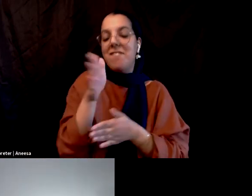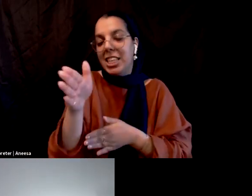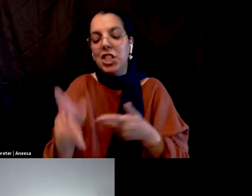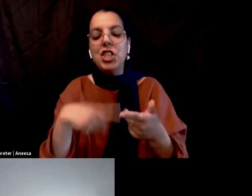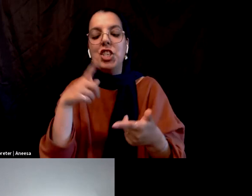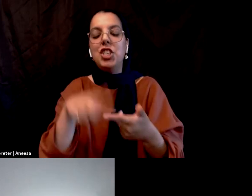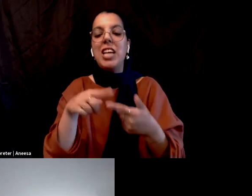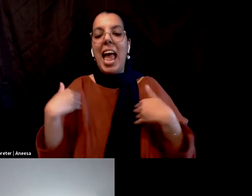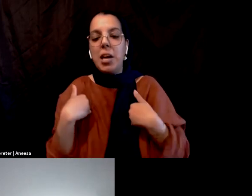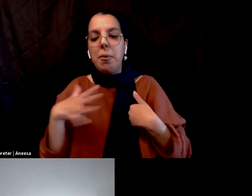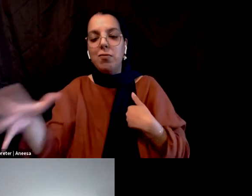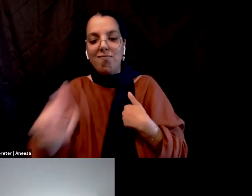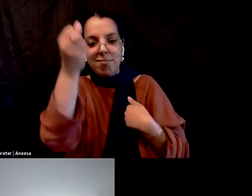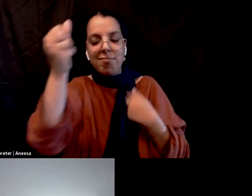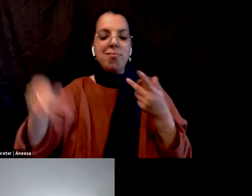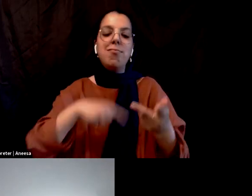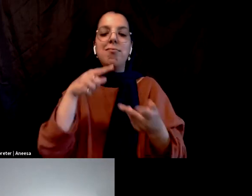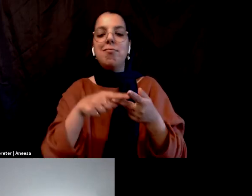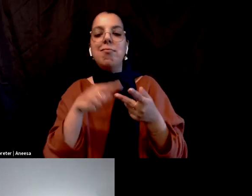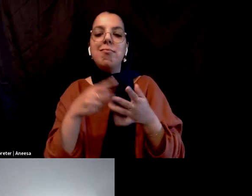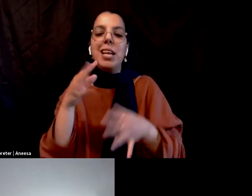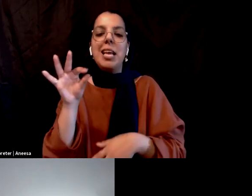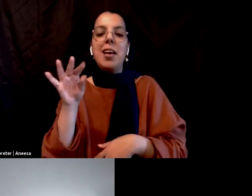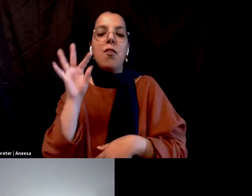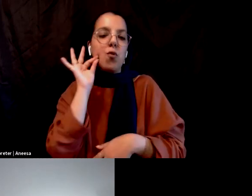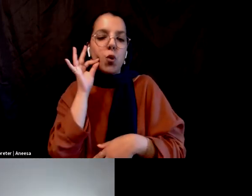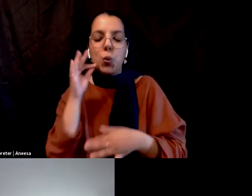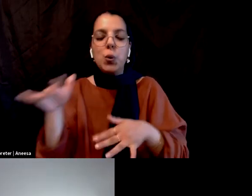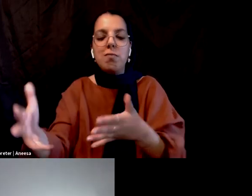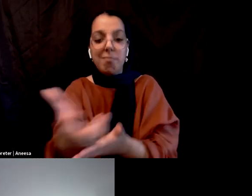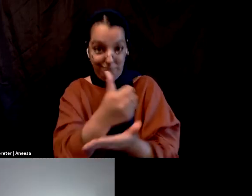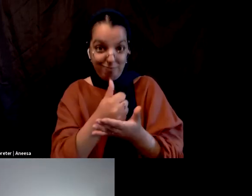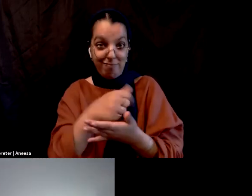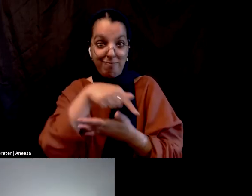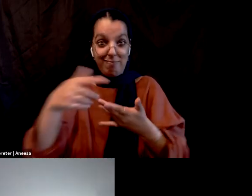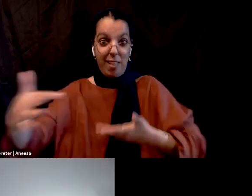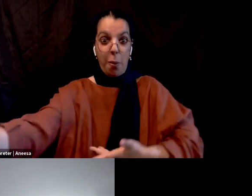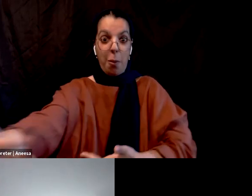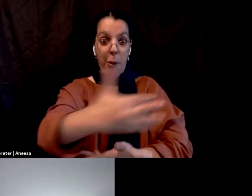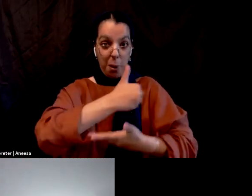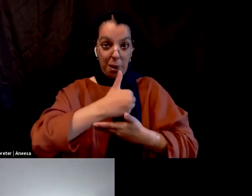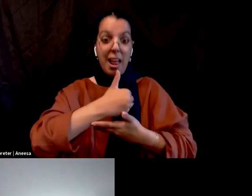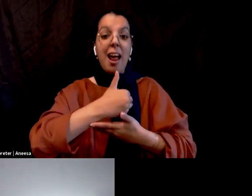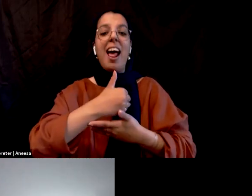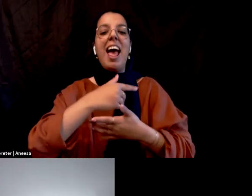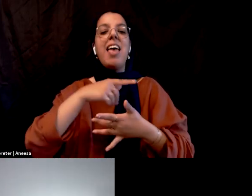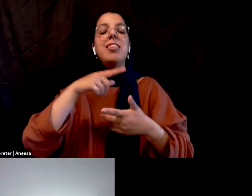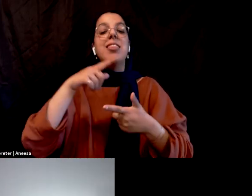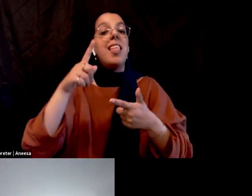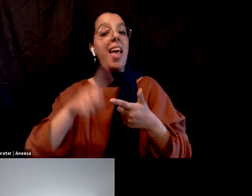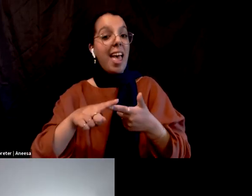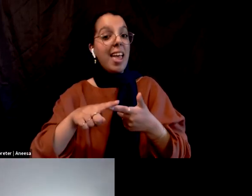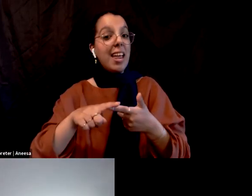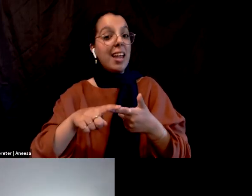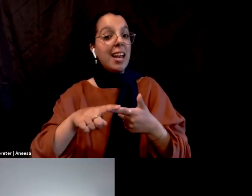all the berries that were out, that are out there naturally. And I guess it was in and around the time when the